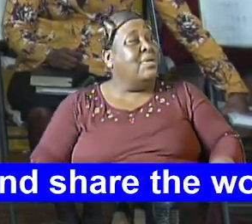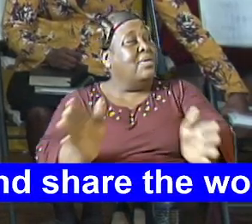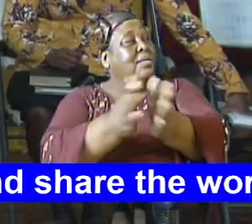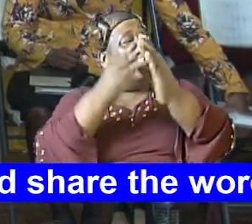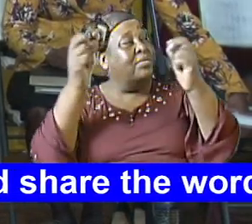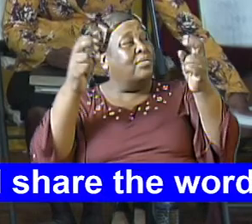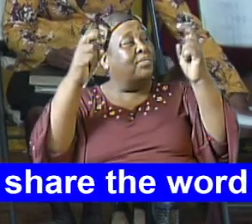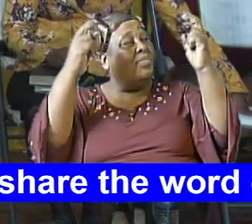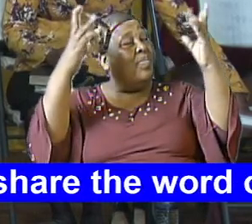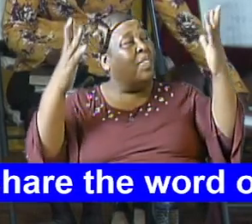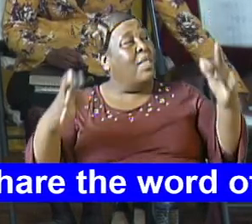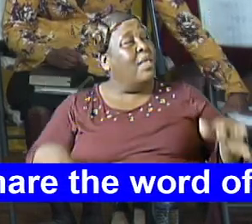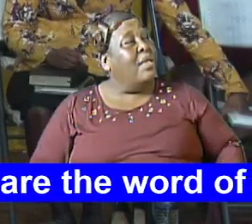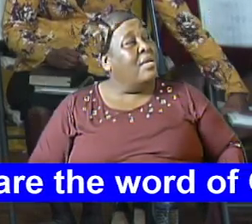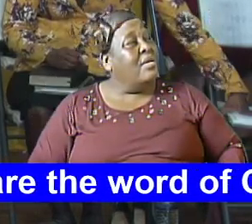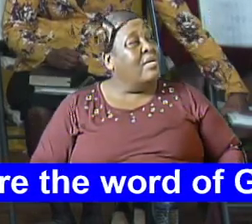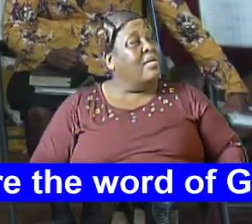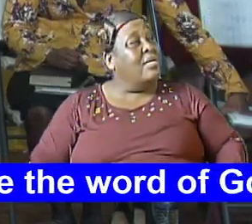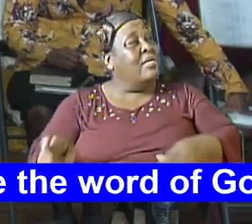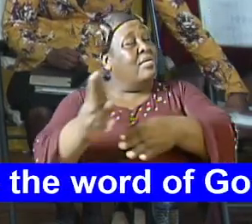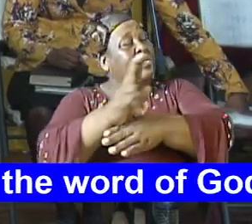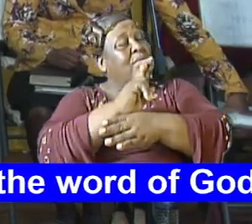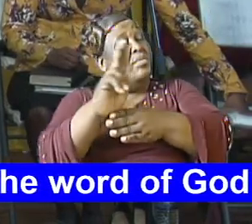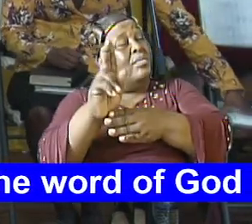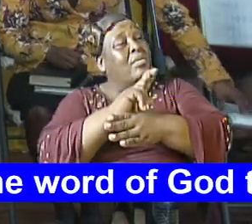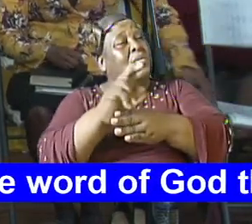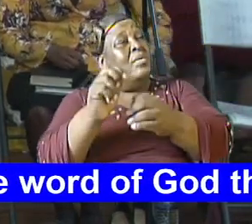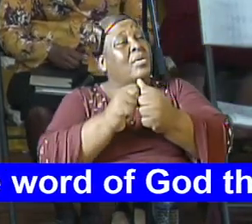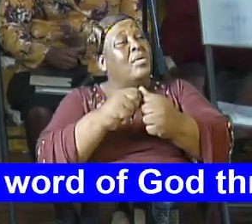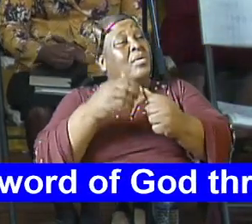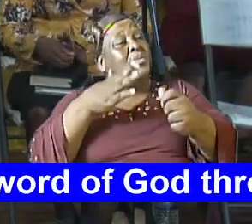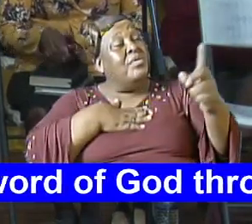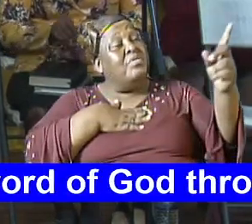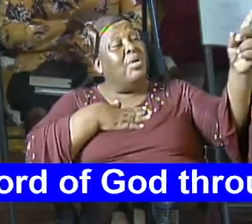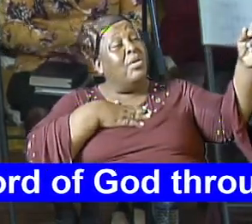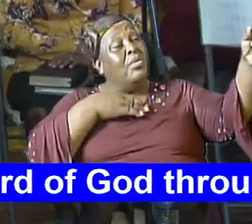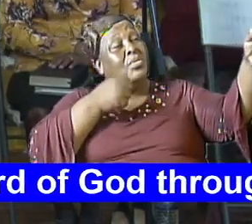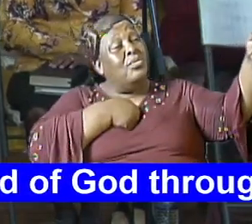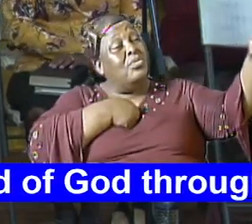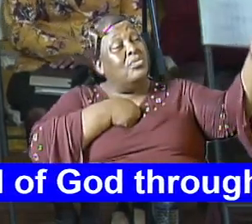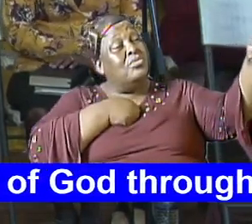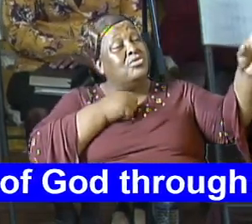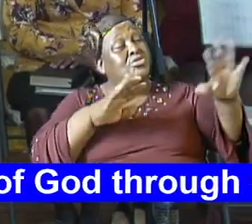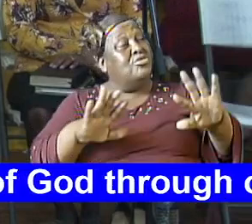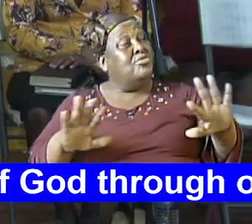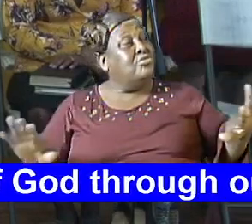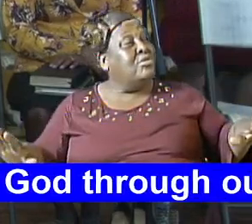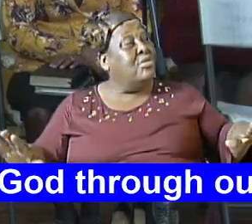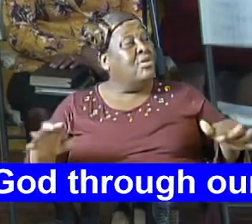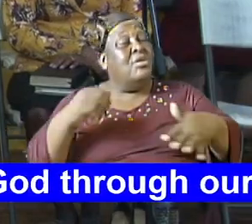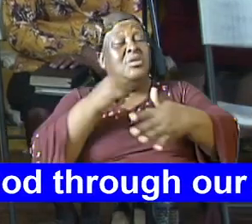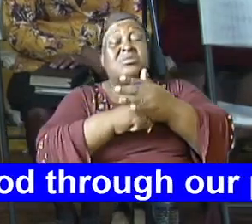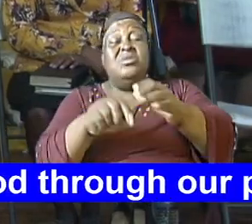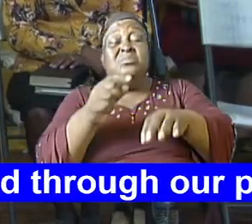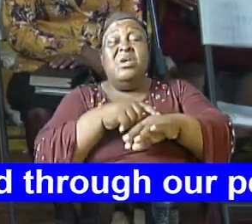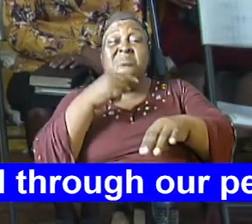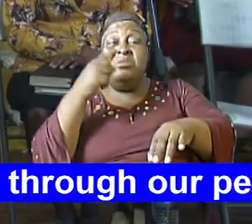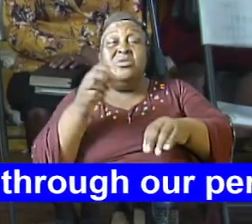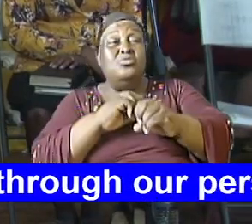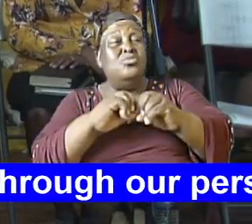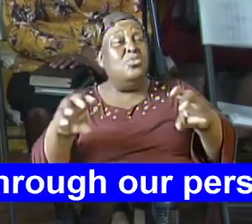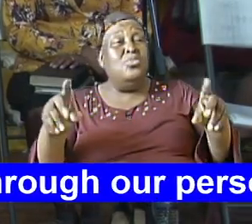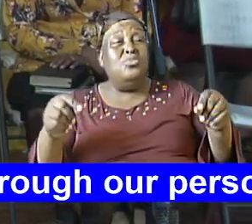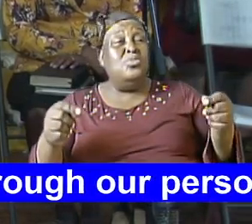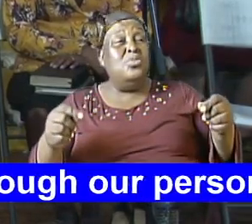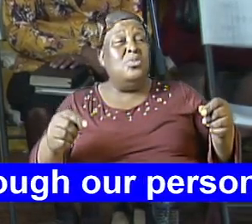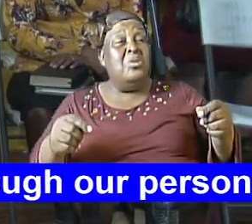Hallelujah. I use the analogy with my own children. Sometimes if I say, don't do something, I